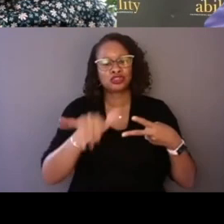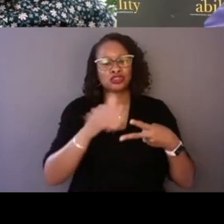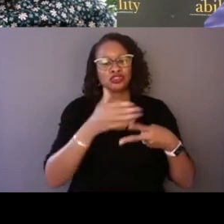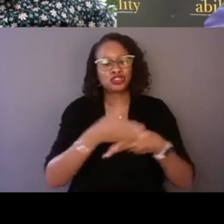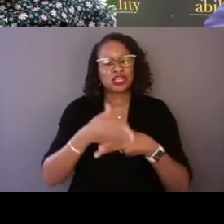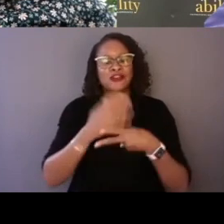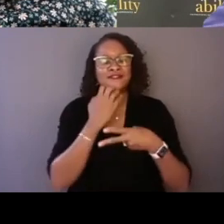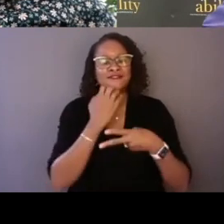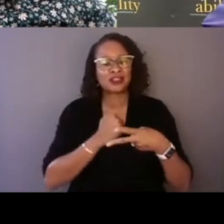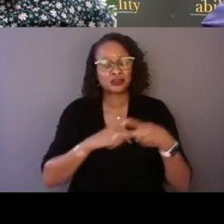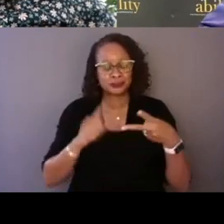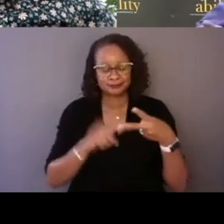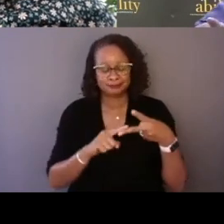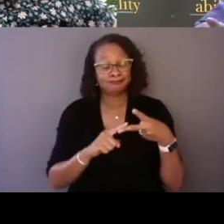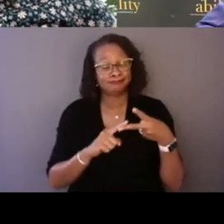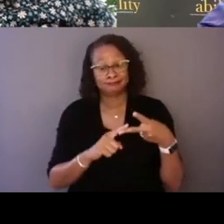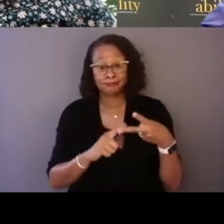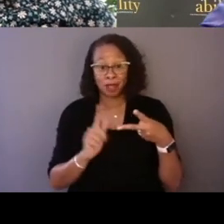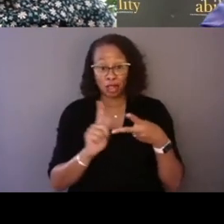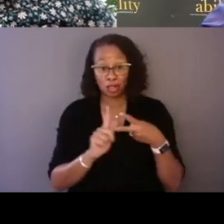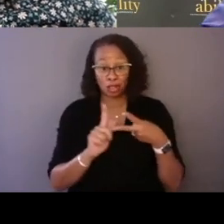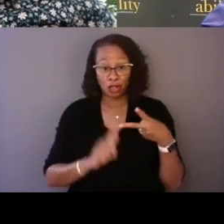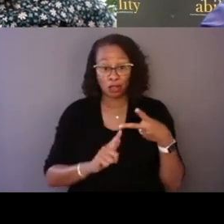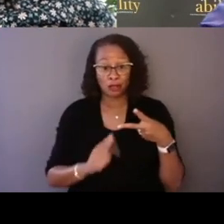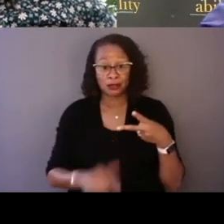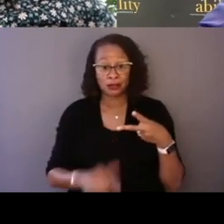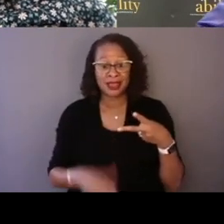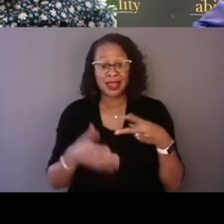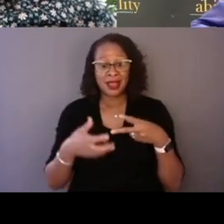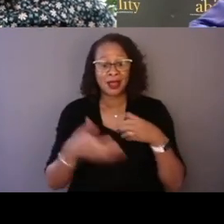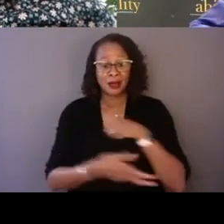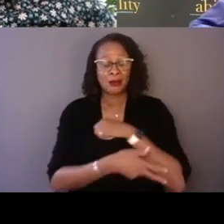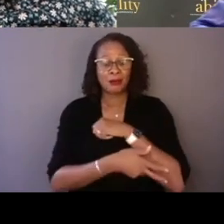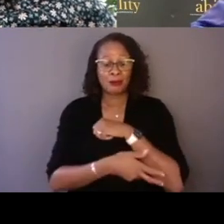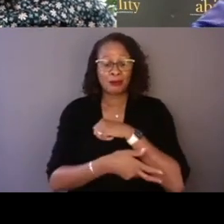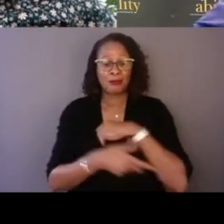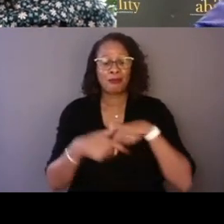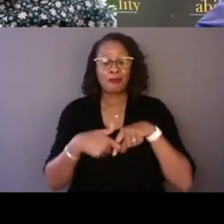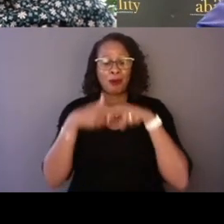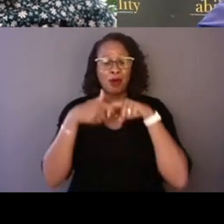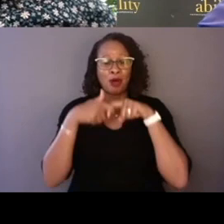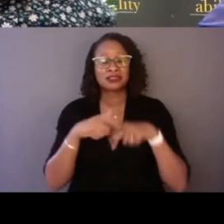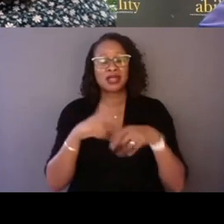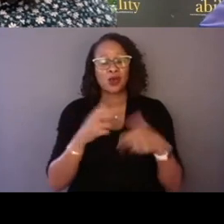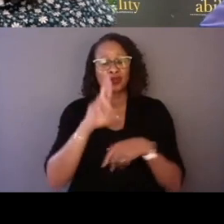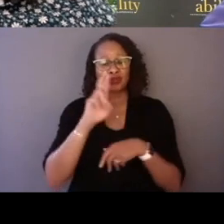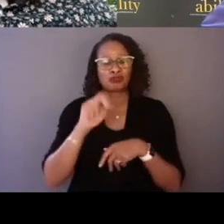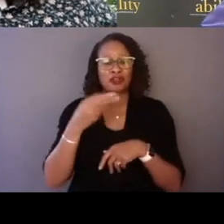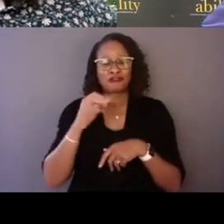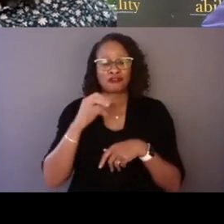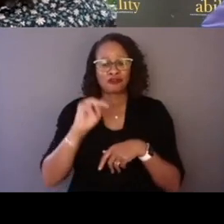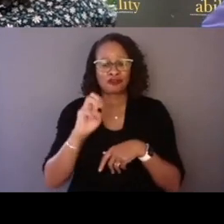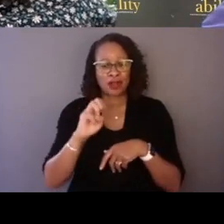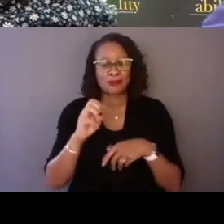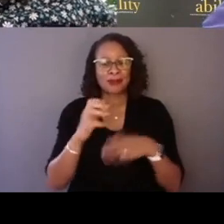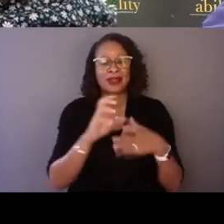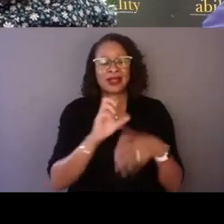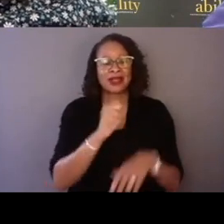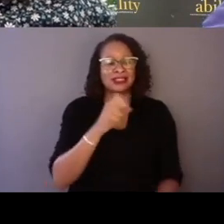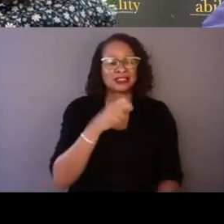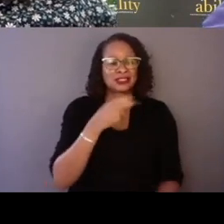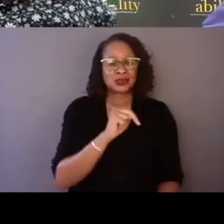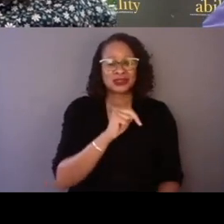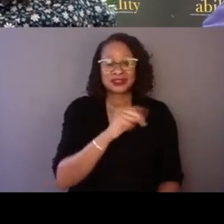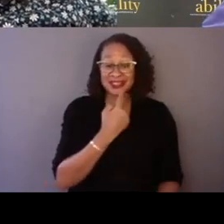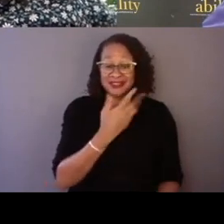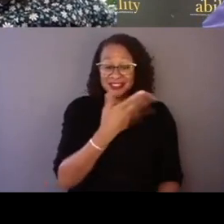second, the reason I'm pausing for a second, Hannah, is I want to reframe what you said, Susan, which is to